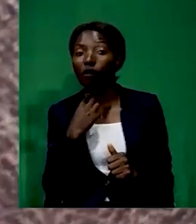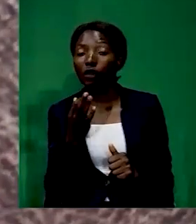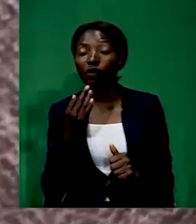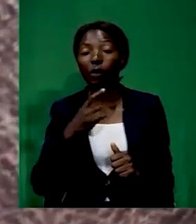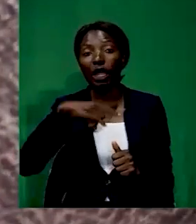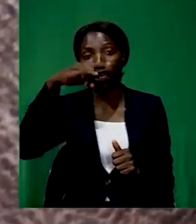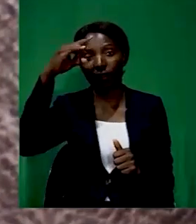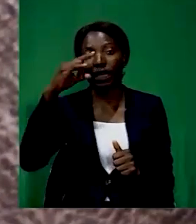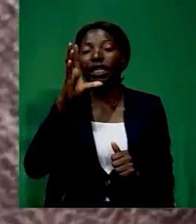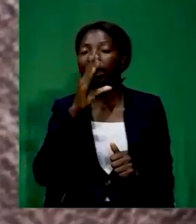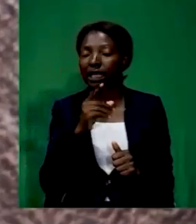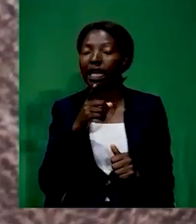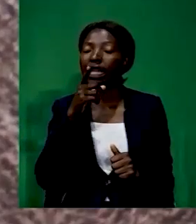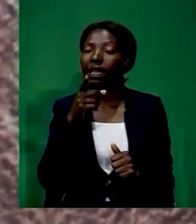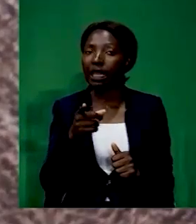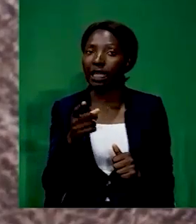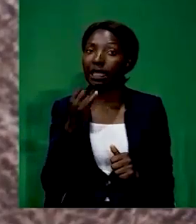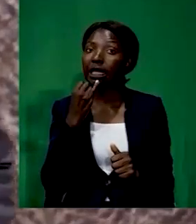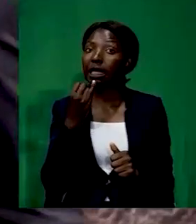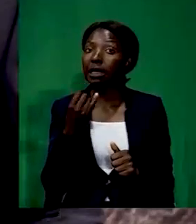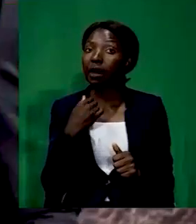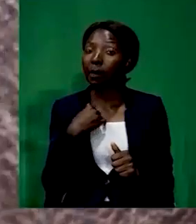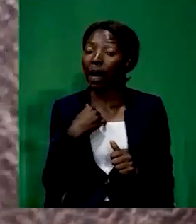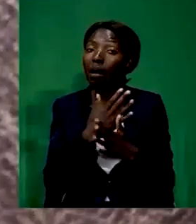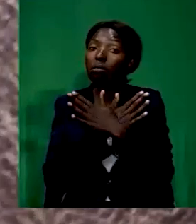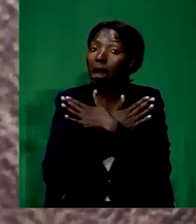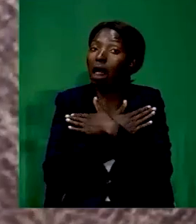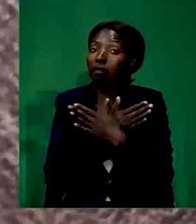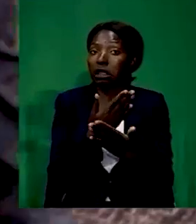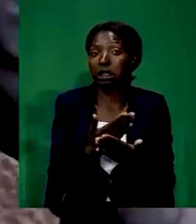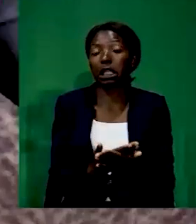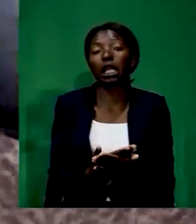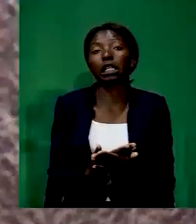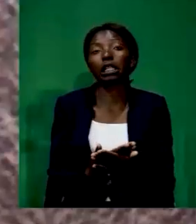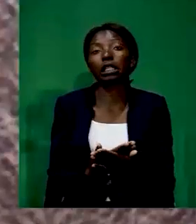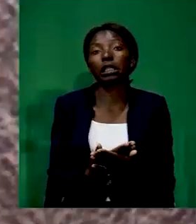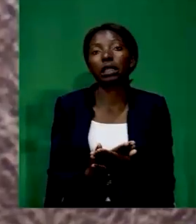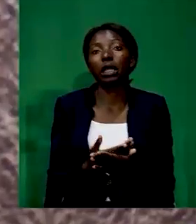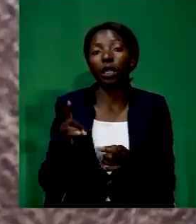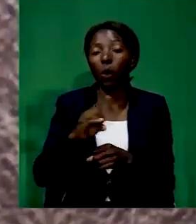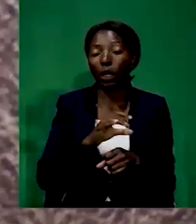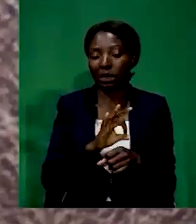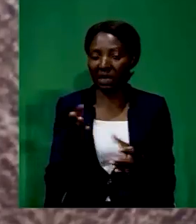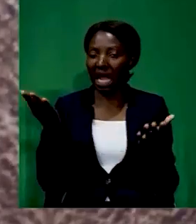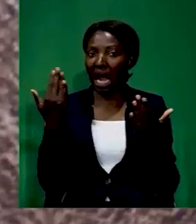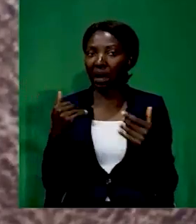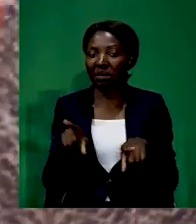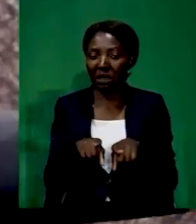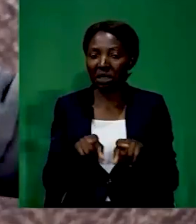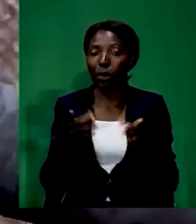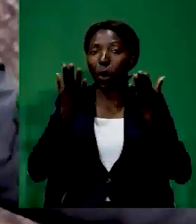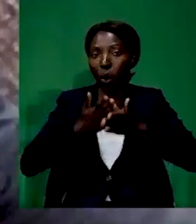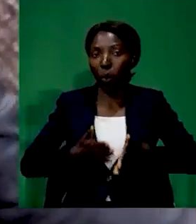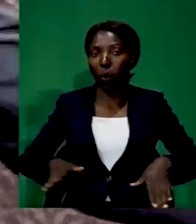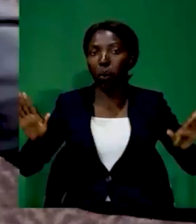rakabva kudenga rikati iye yushu munomuramba henyu but ndiye mweya mutene ukauya uri